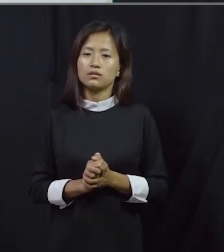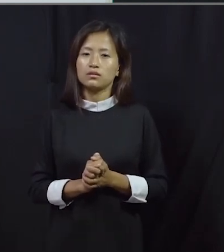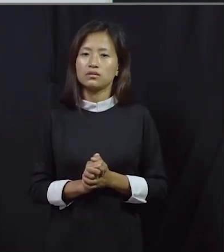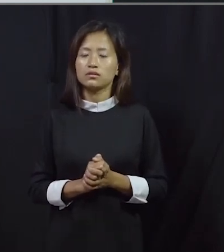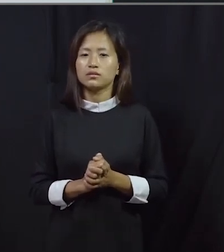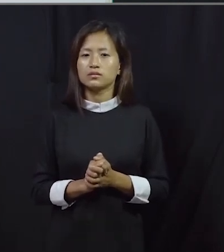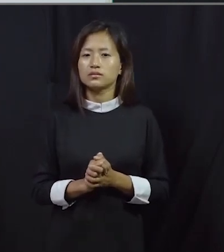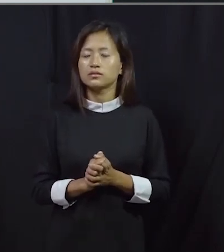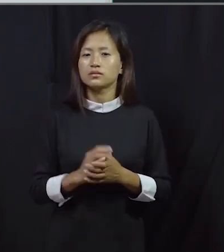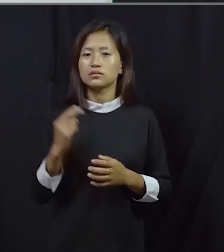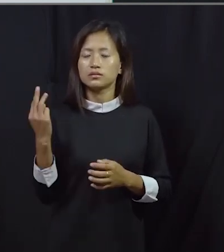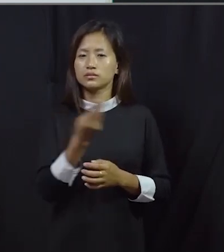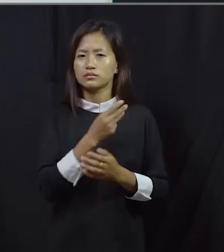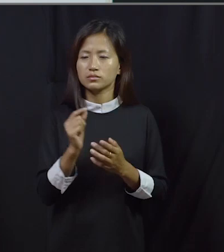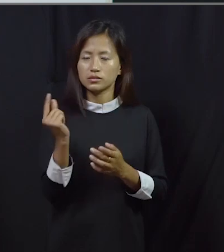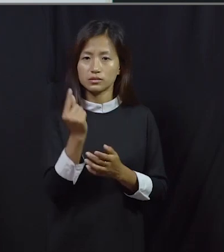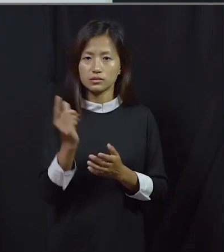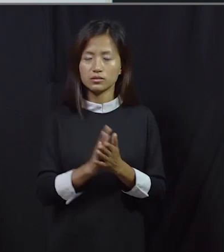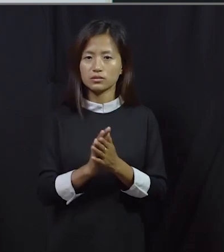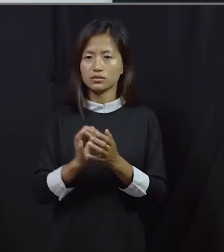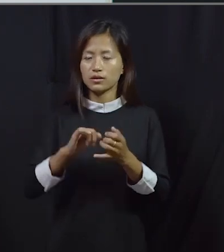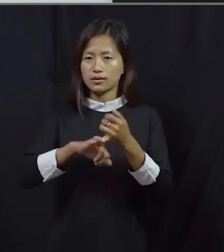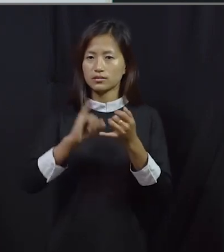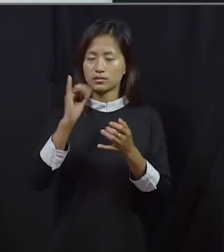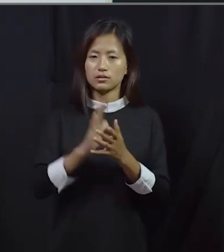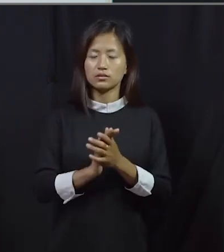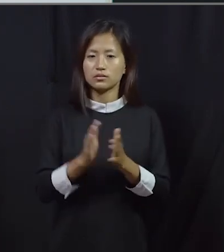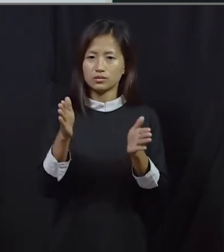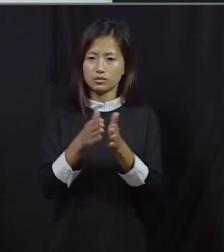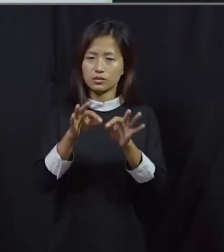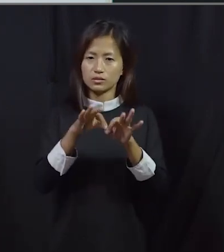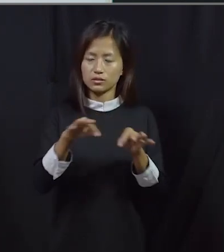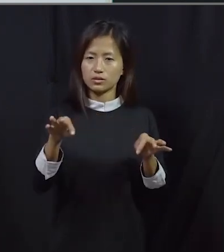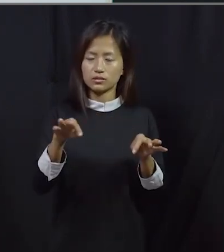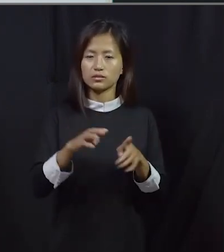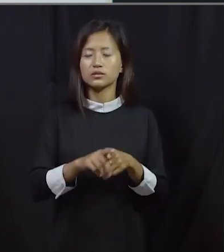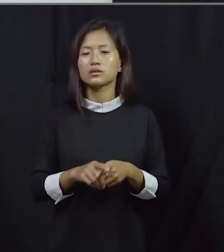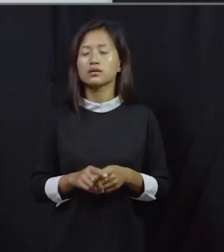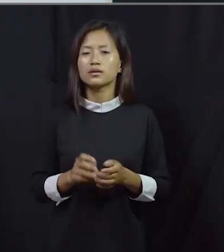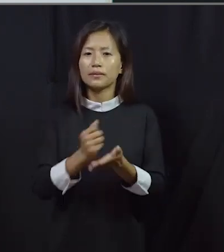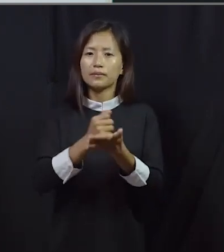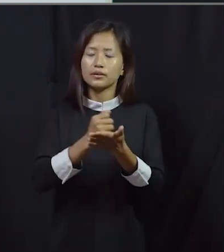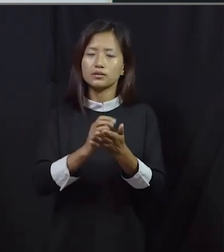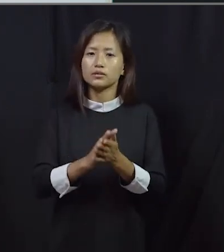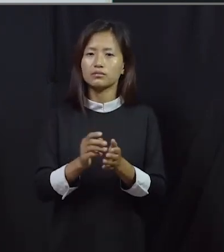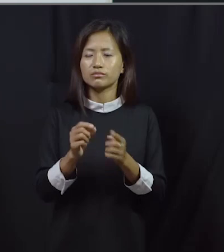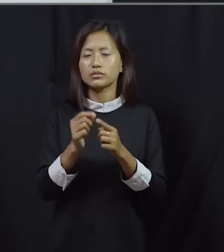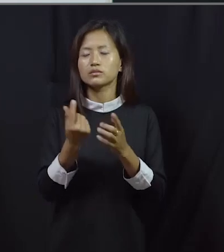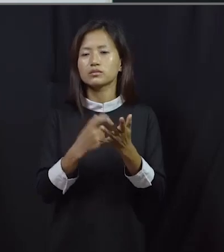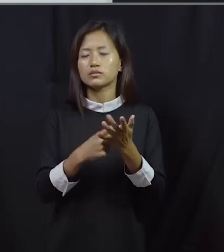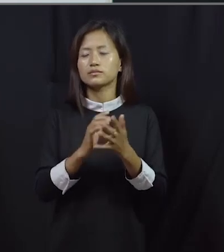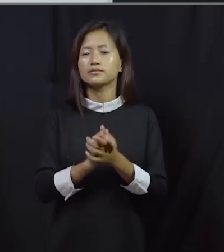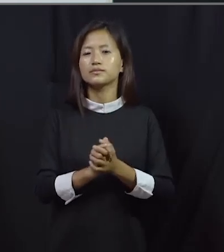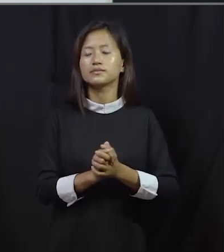we most of the time we use SI as well as the CGS also, right? For the small length, we use centimeter for practical purposes, right? So